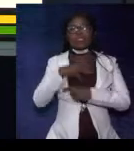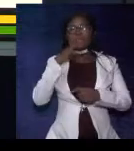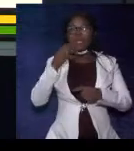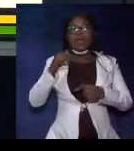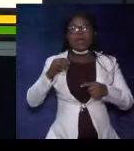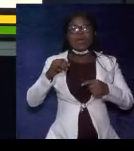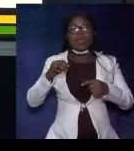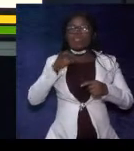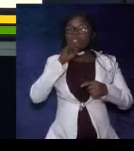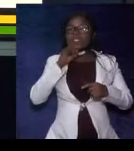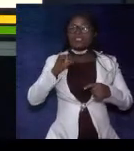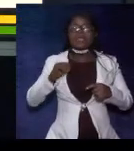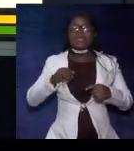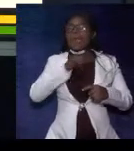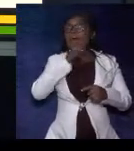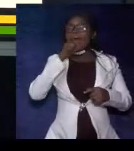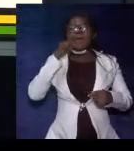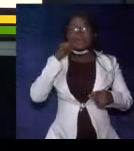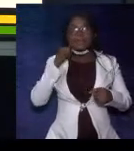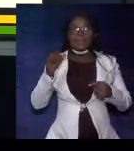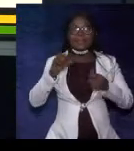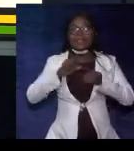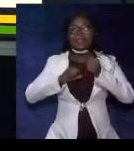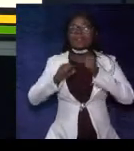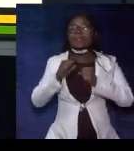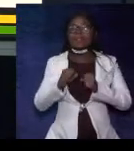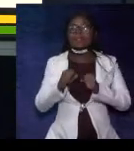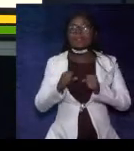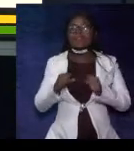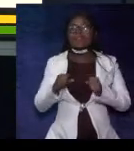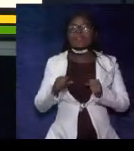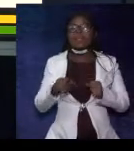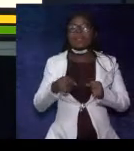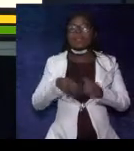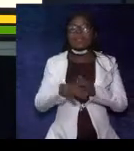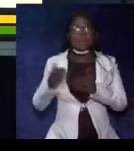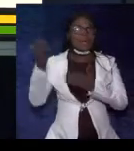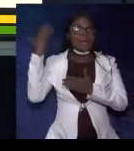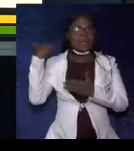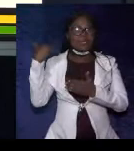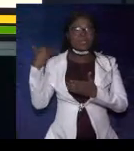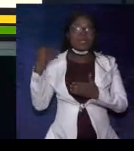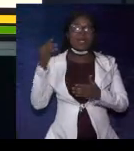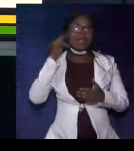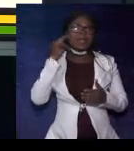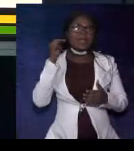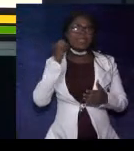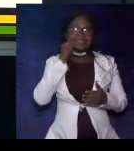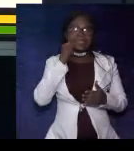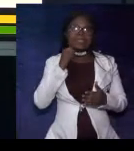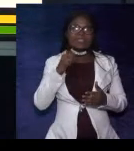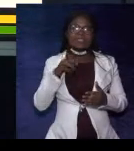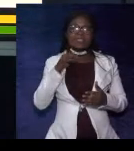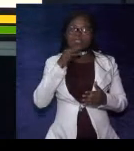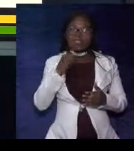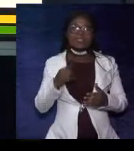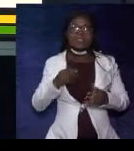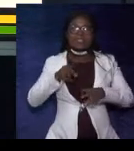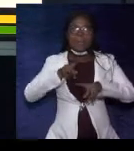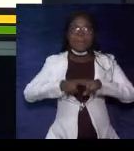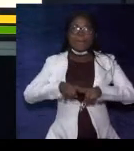science. Agricultural science is the subject for today. In the past, Nigeria